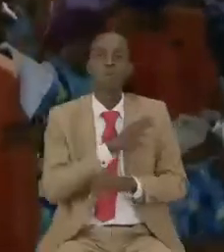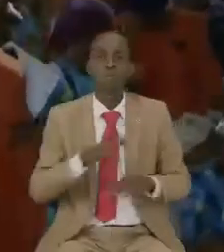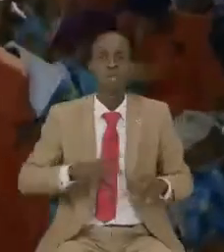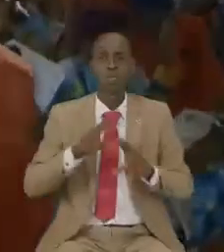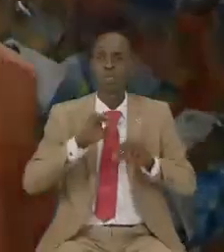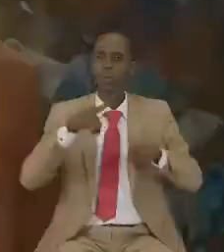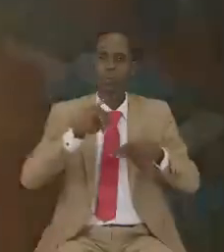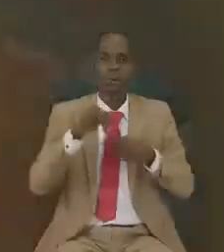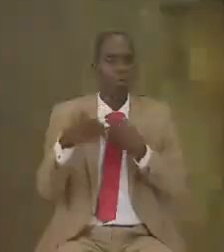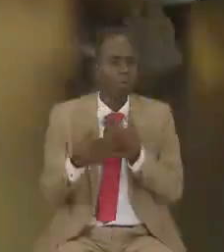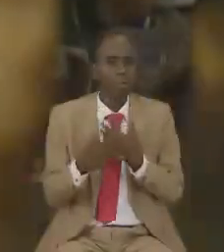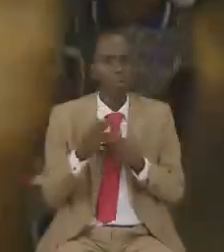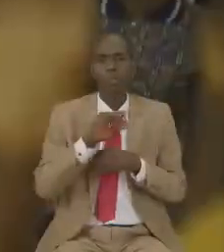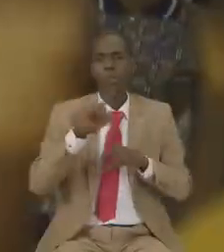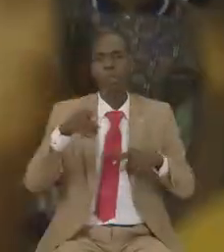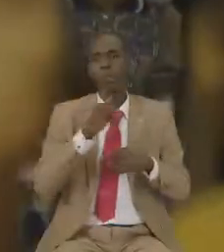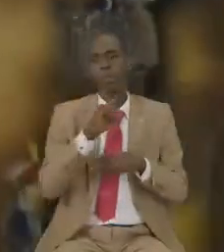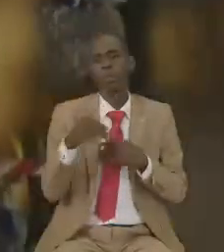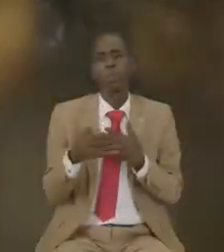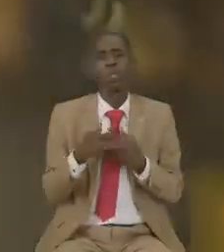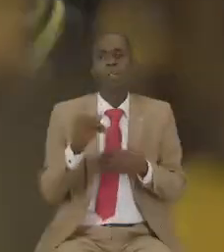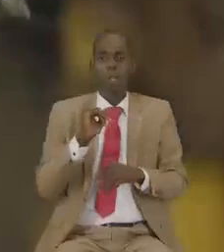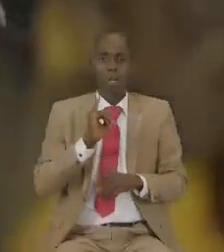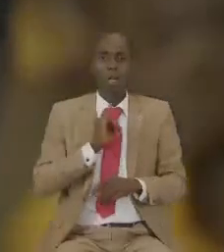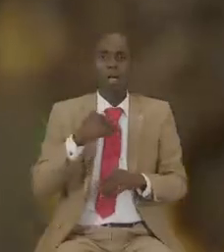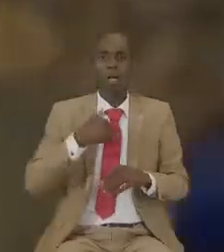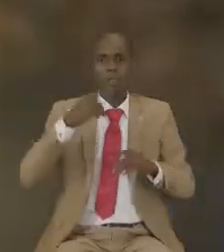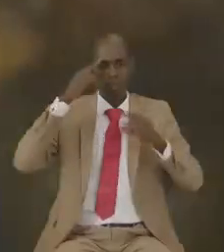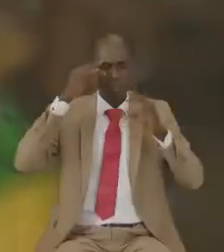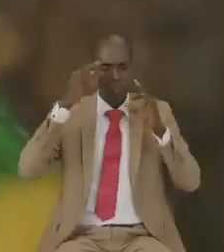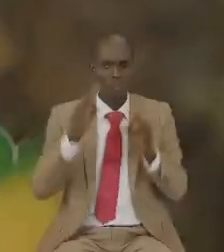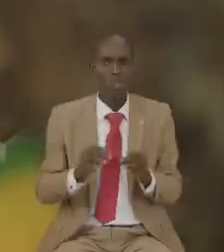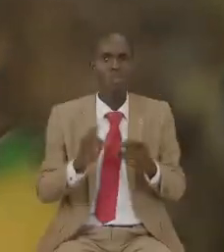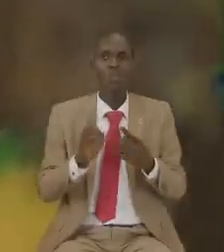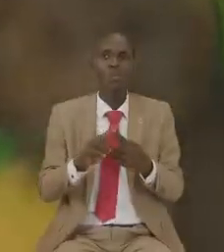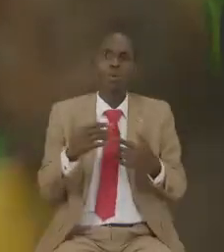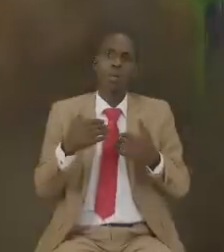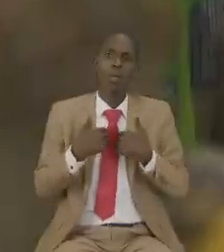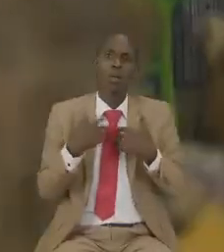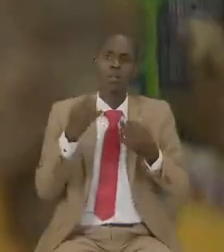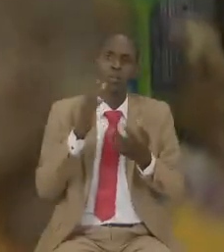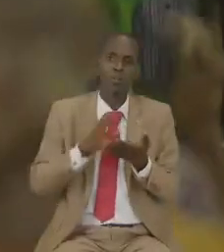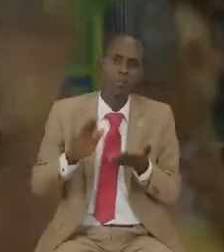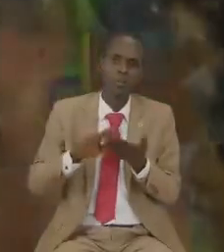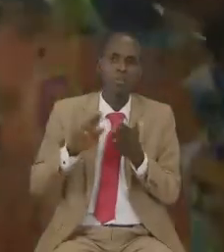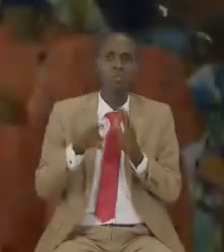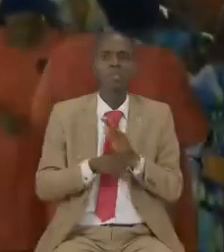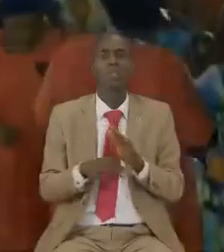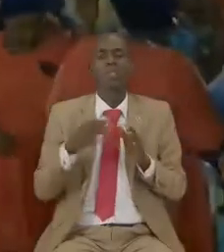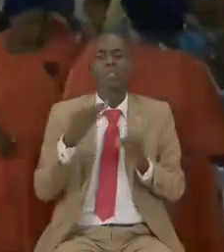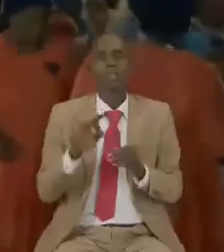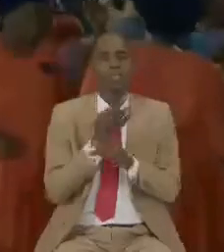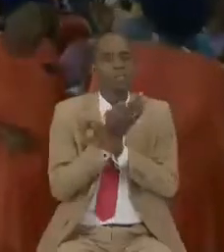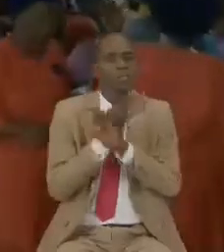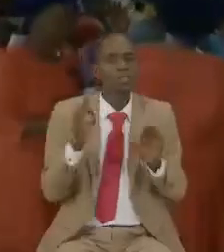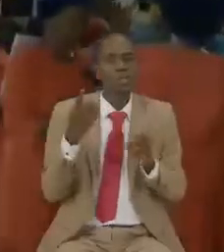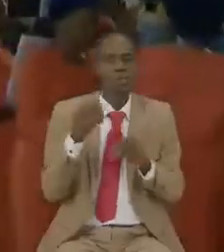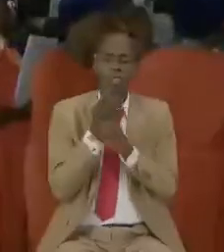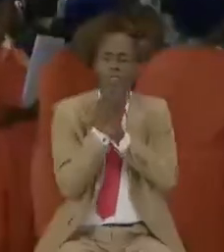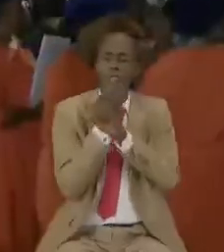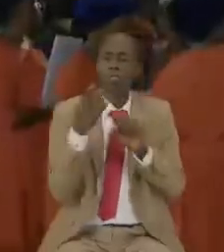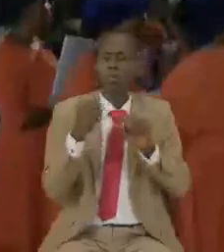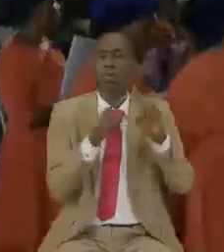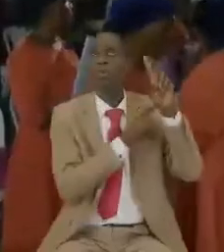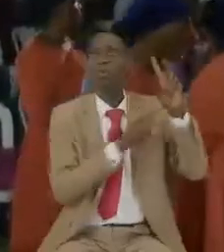No turning back. I've decided to have the forgiveness, the freedom, the salvation of the Lord.